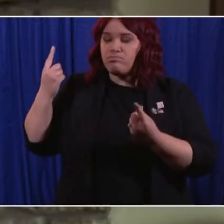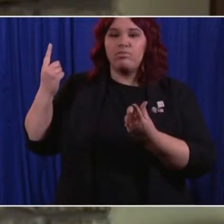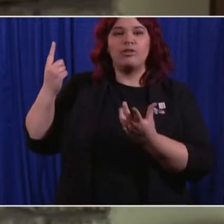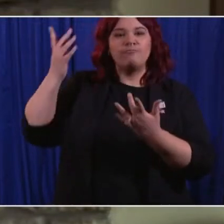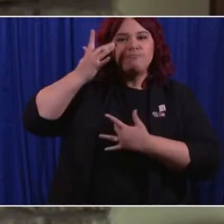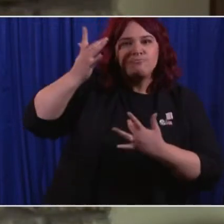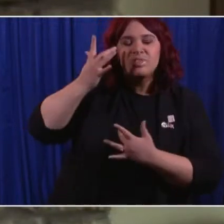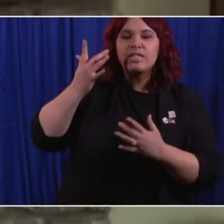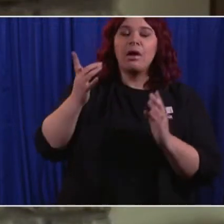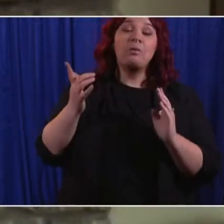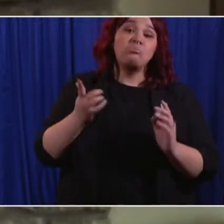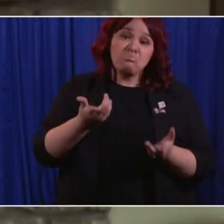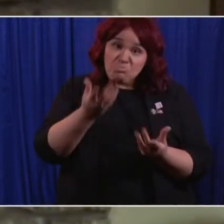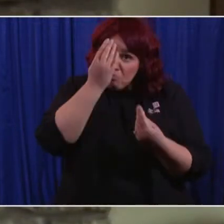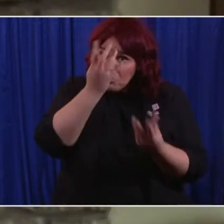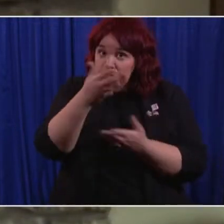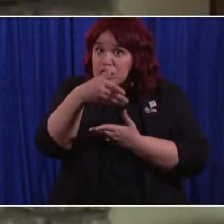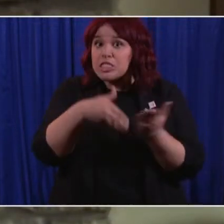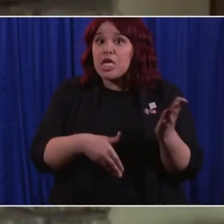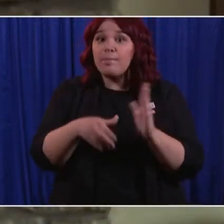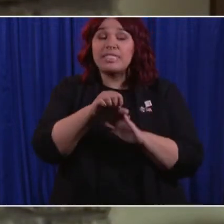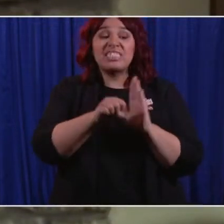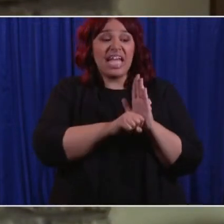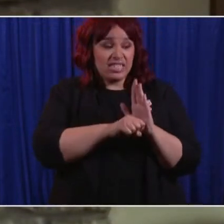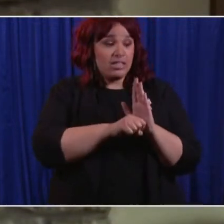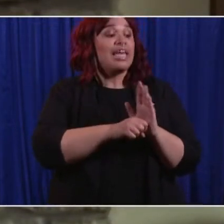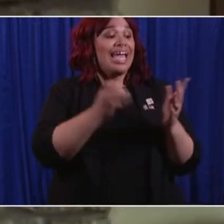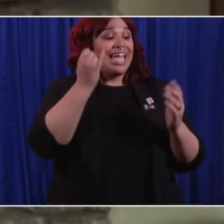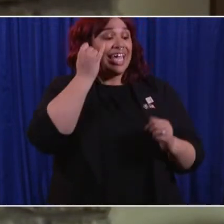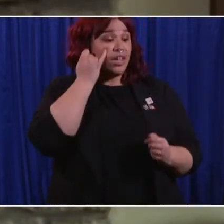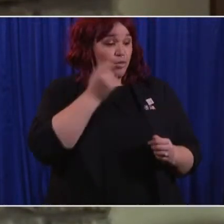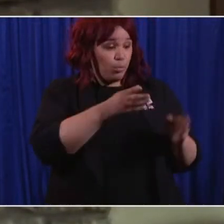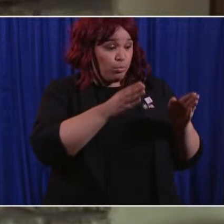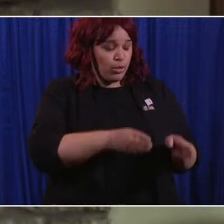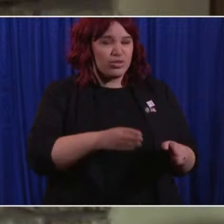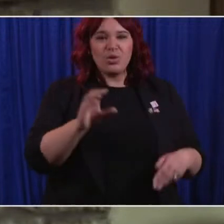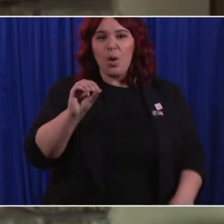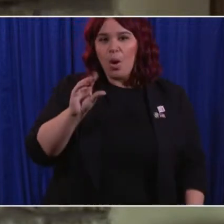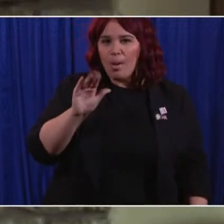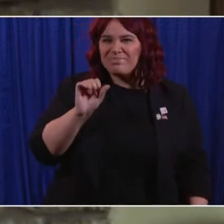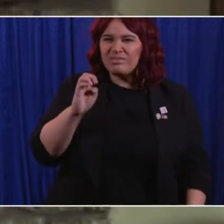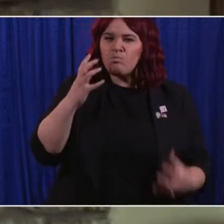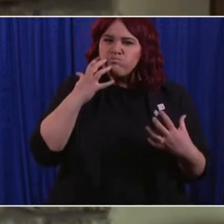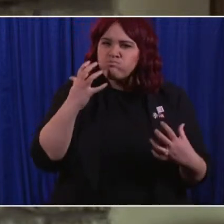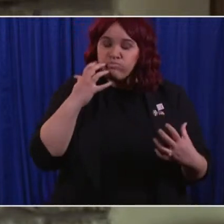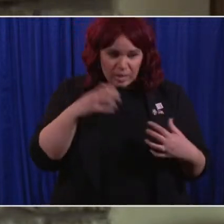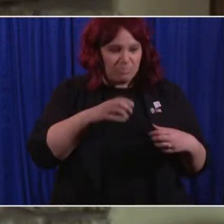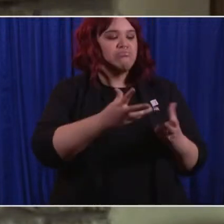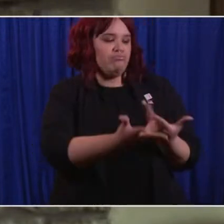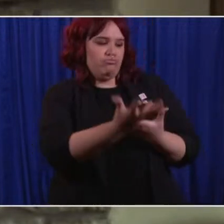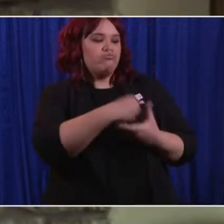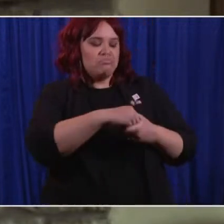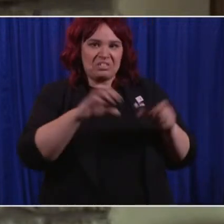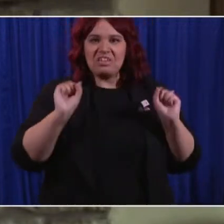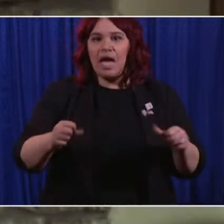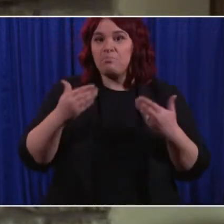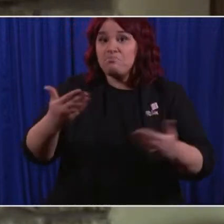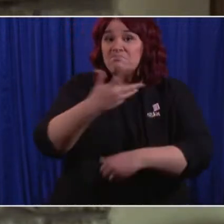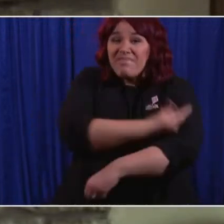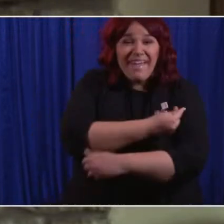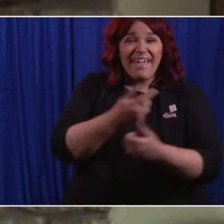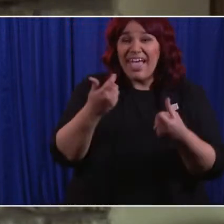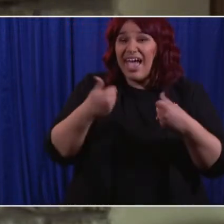obesity. We're wondering if there's any timeline for more common medical conditions that are also create extra risk for